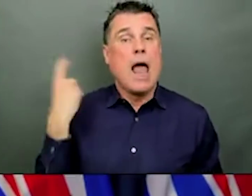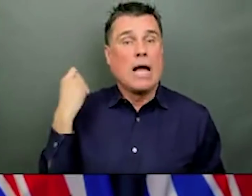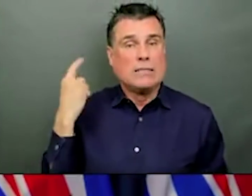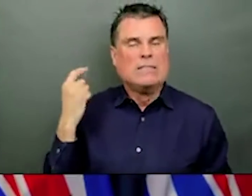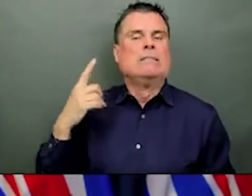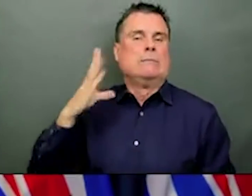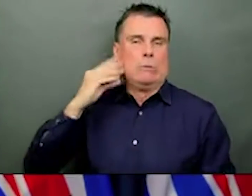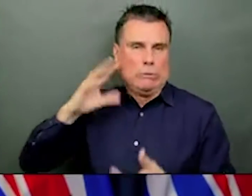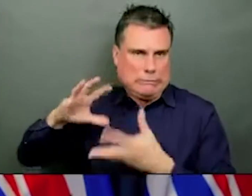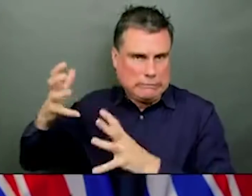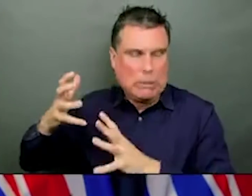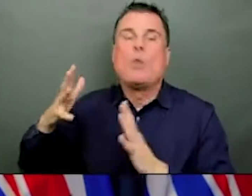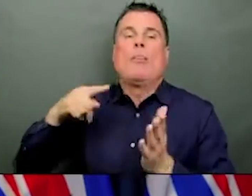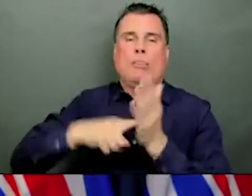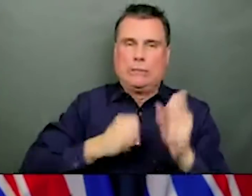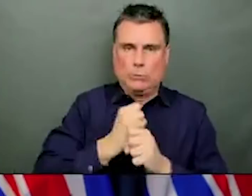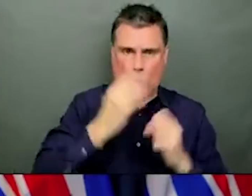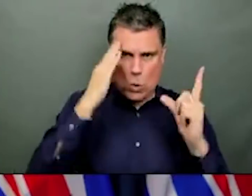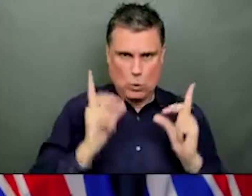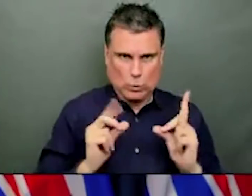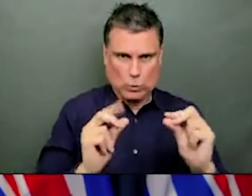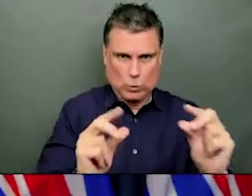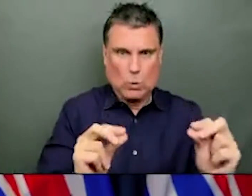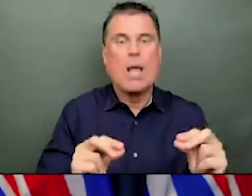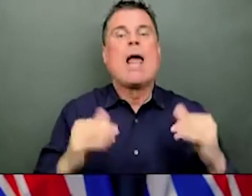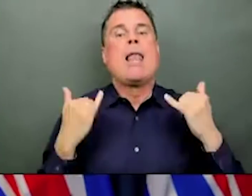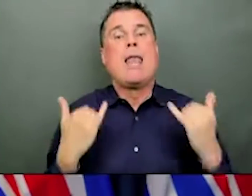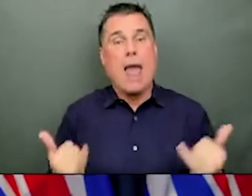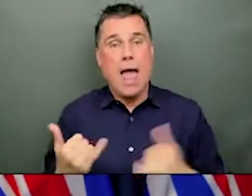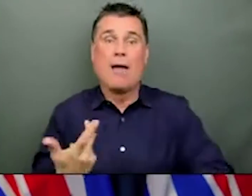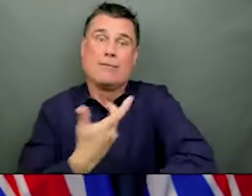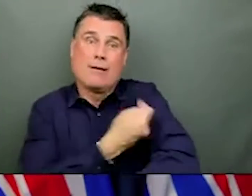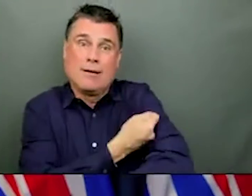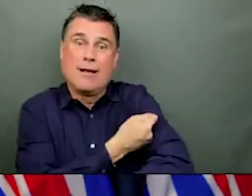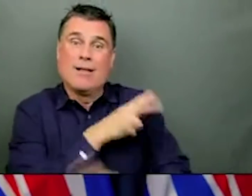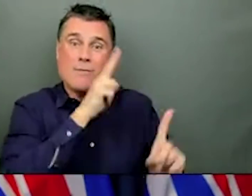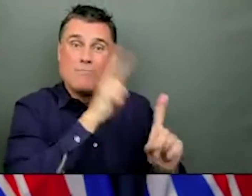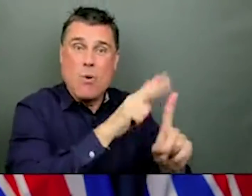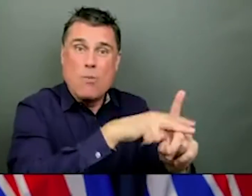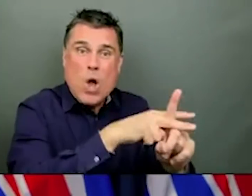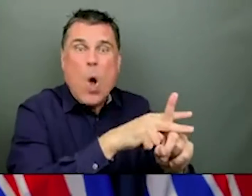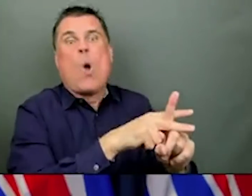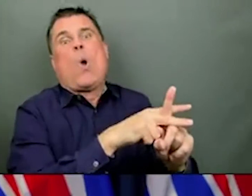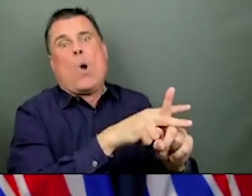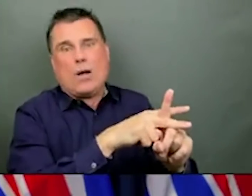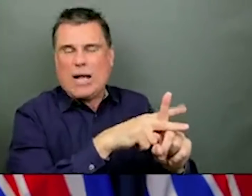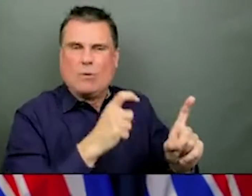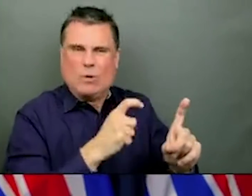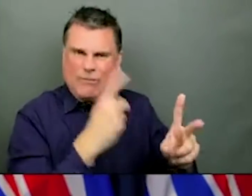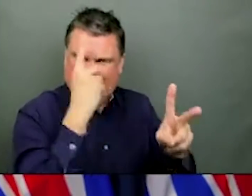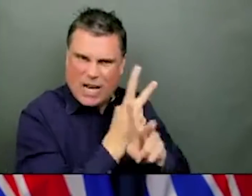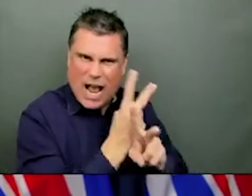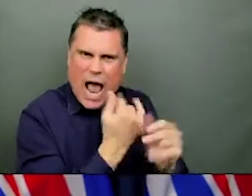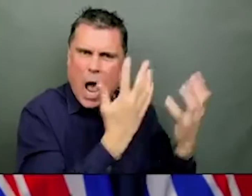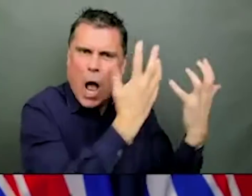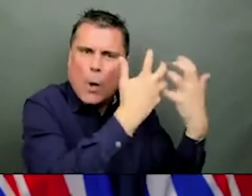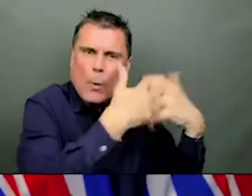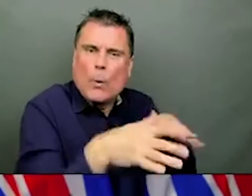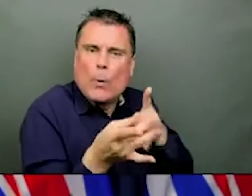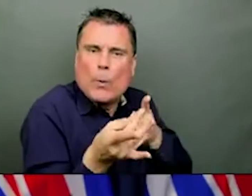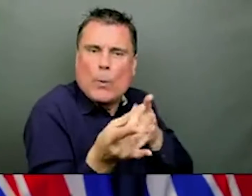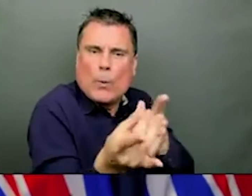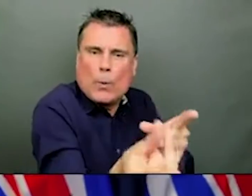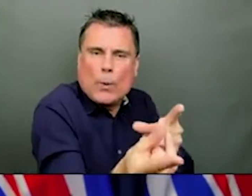that with Dr. Penny Ballum and Dr. Bonnie Henry to make sure that we correct the shortcomings of yesterday so that we're better